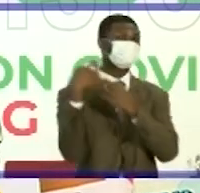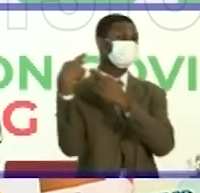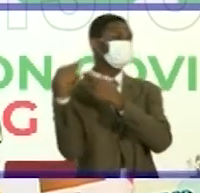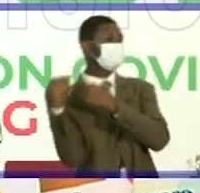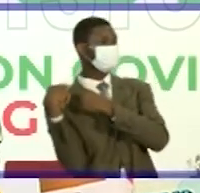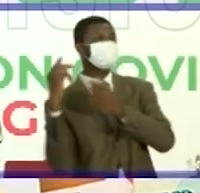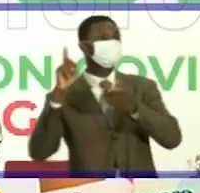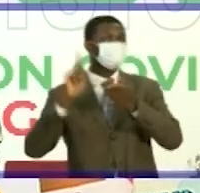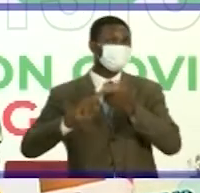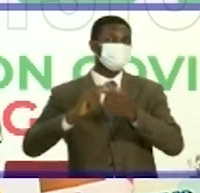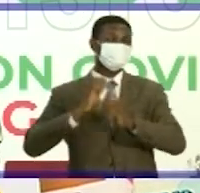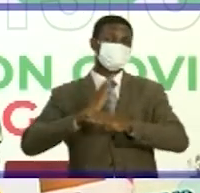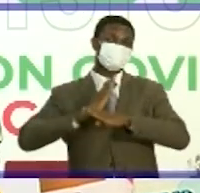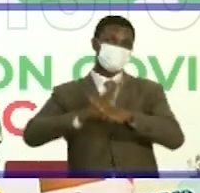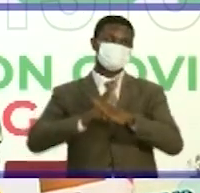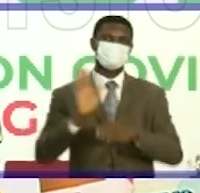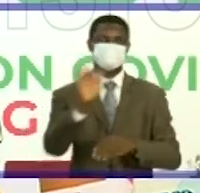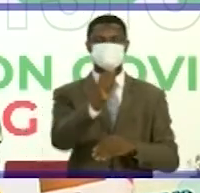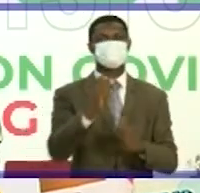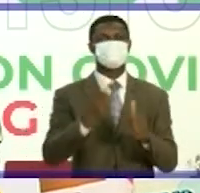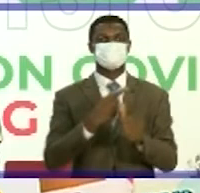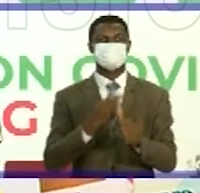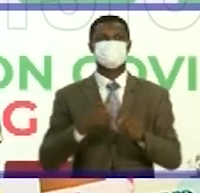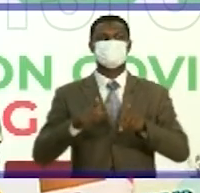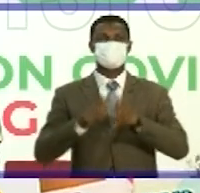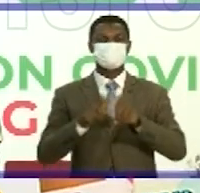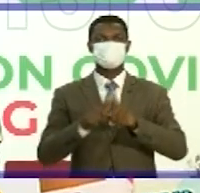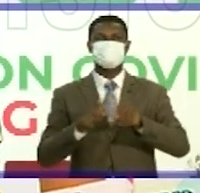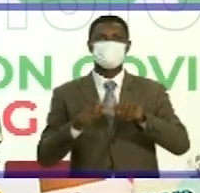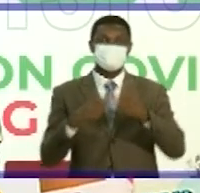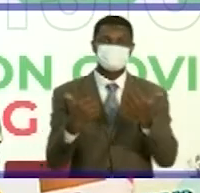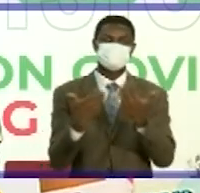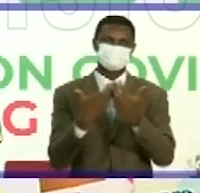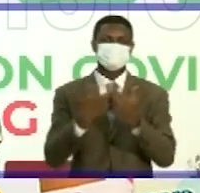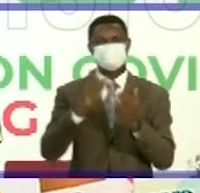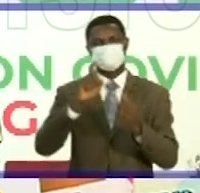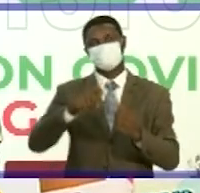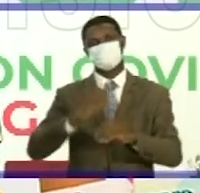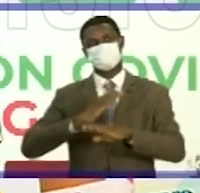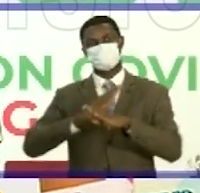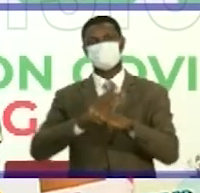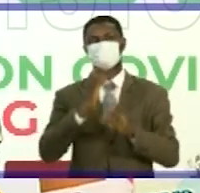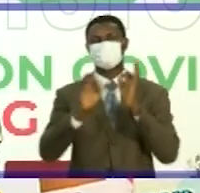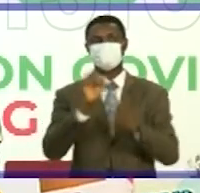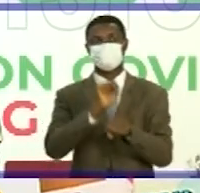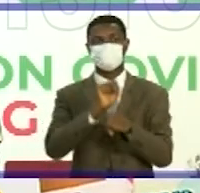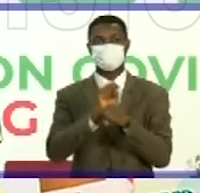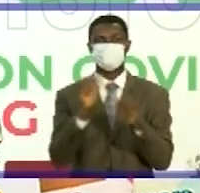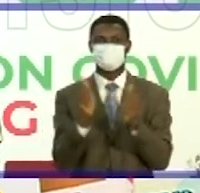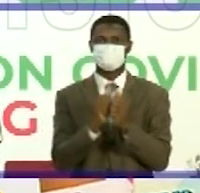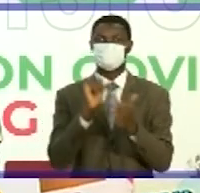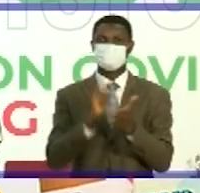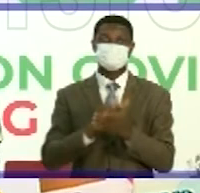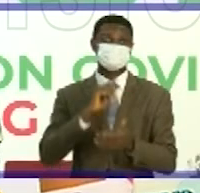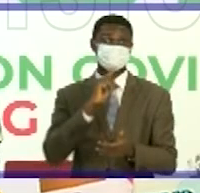first and to protect their colleagues that they are coming to meet. I believe if we work with that sense of